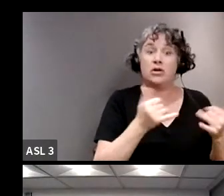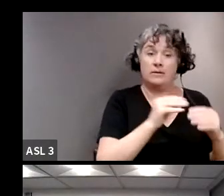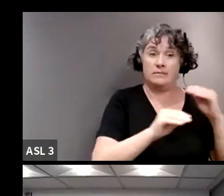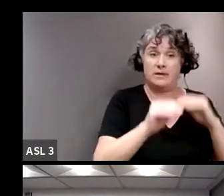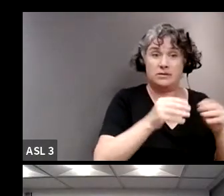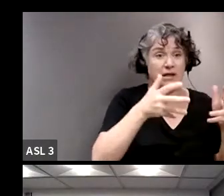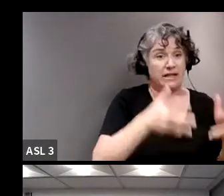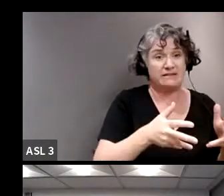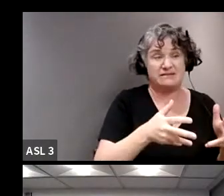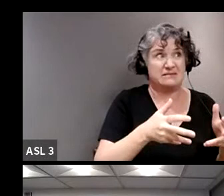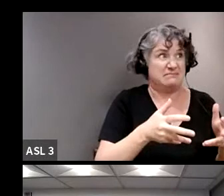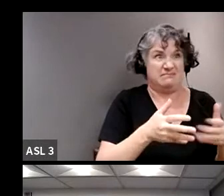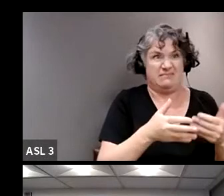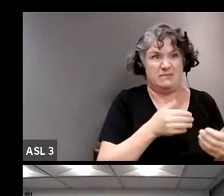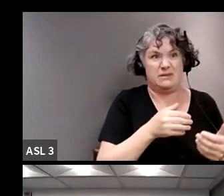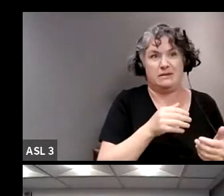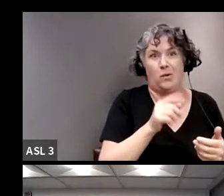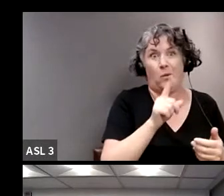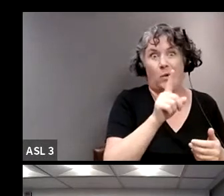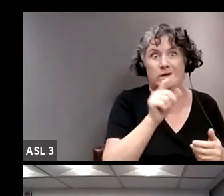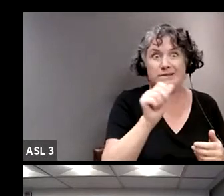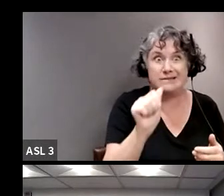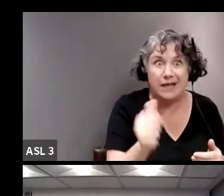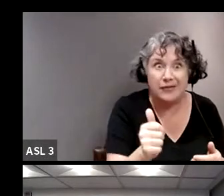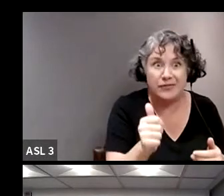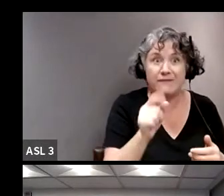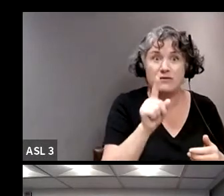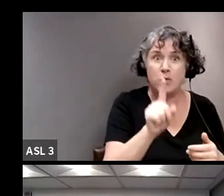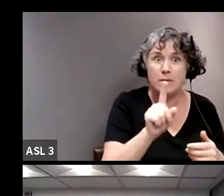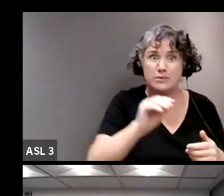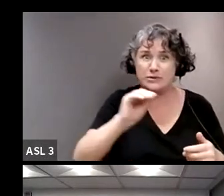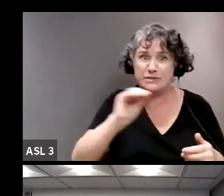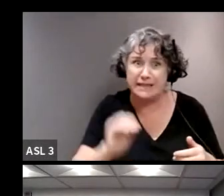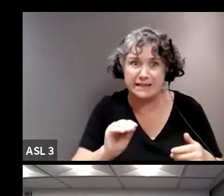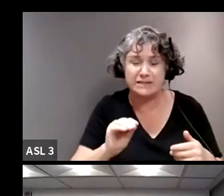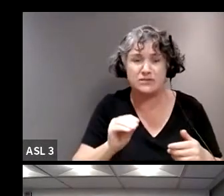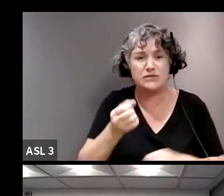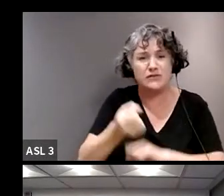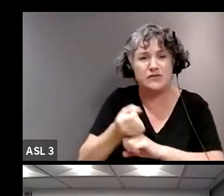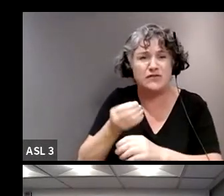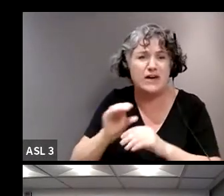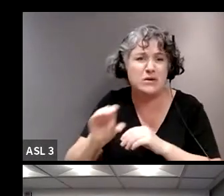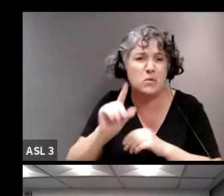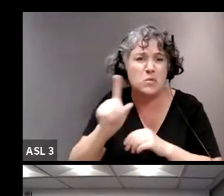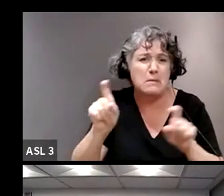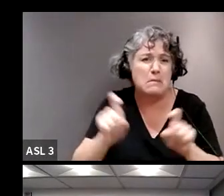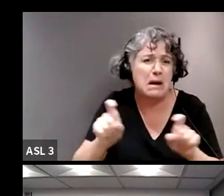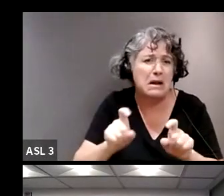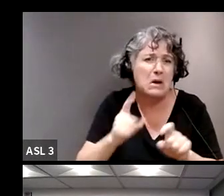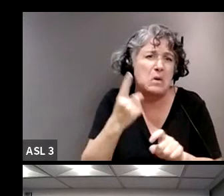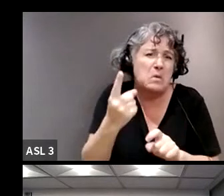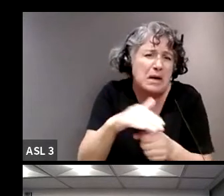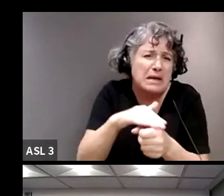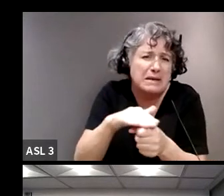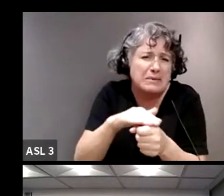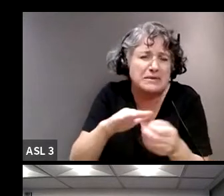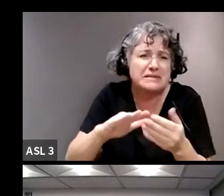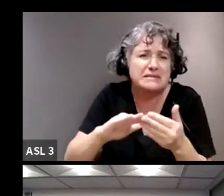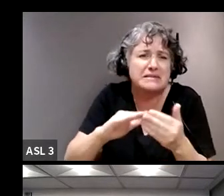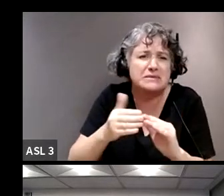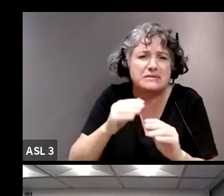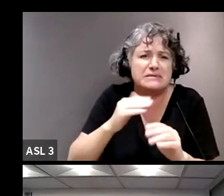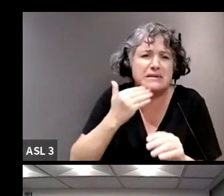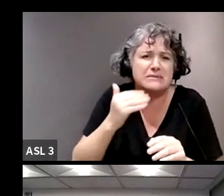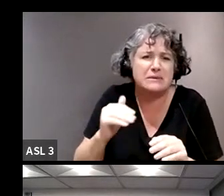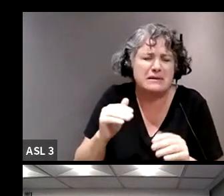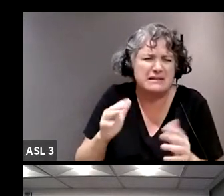about one tenth of one percent of the budget to be used to fund one pilot in one neighborhood downtown it also sets aside four hundred